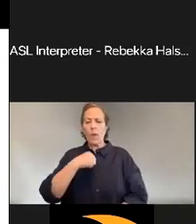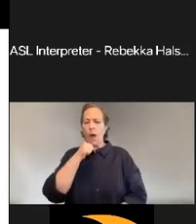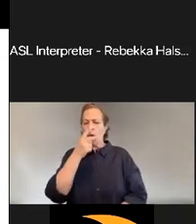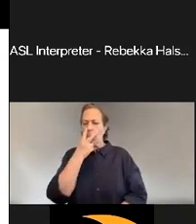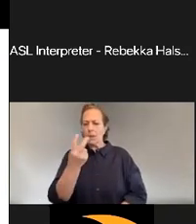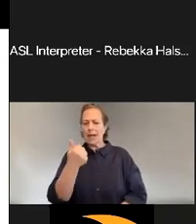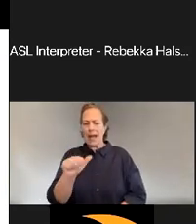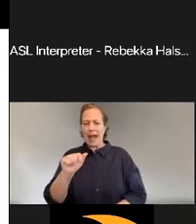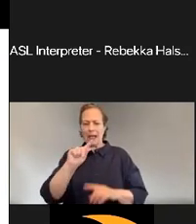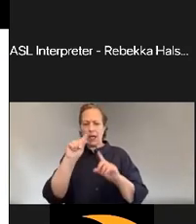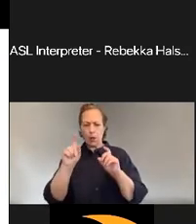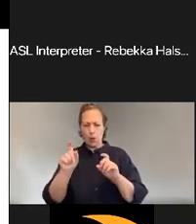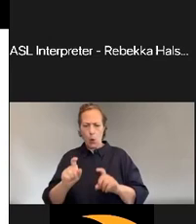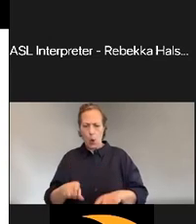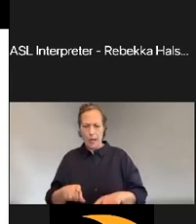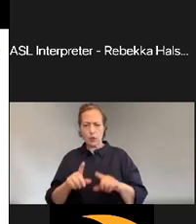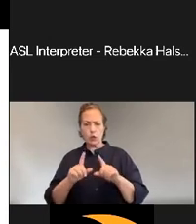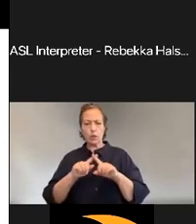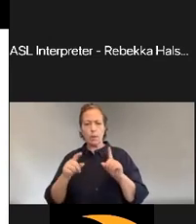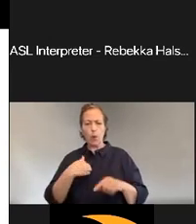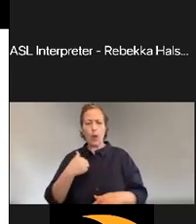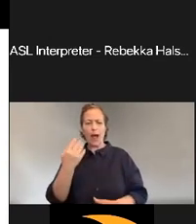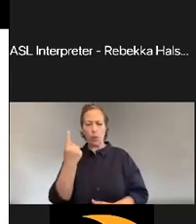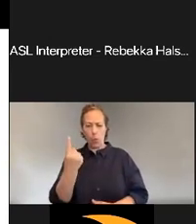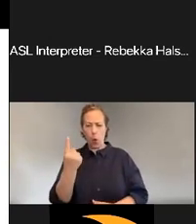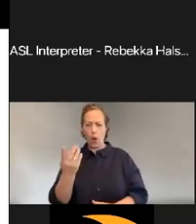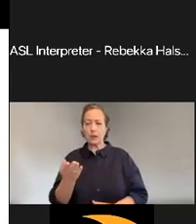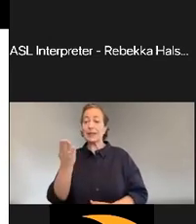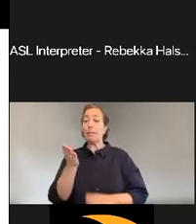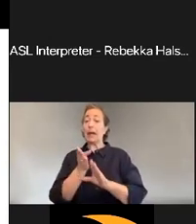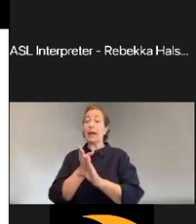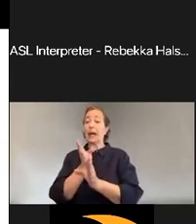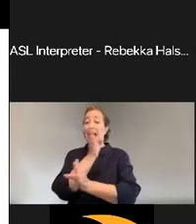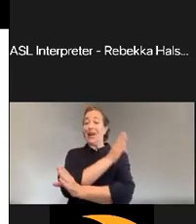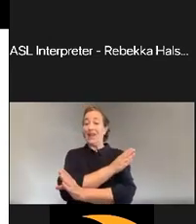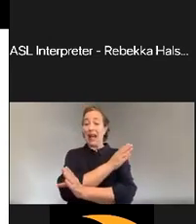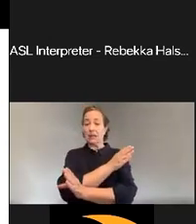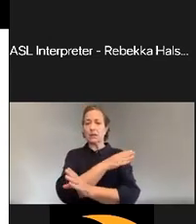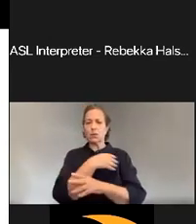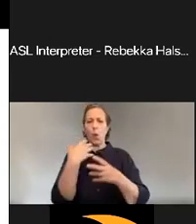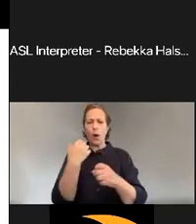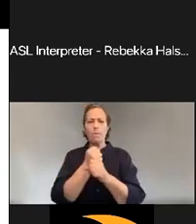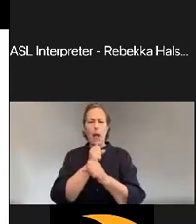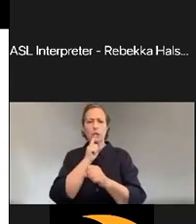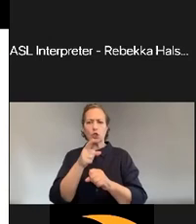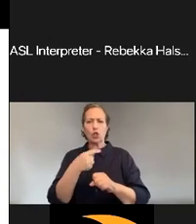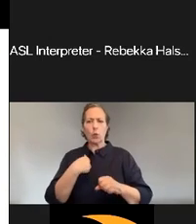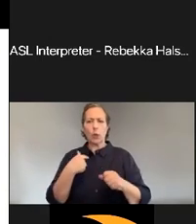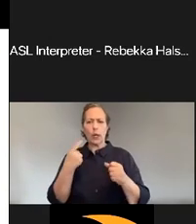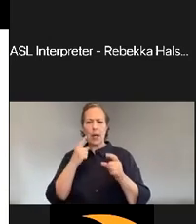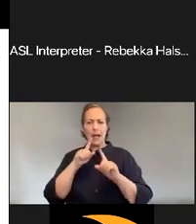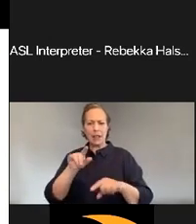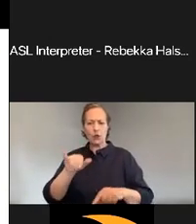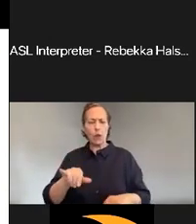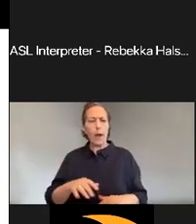the question and answer box, but we did have one submitted in advance that I wanted to make sure that I acknowledge. Somebody asked a